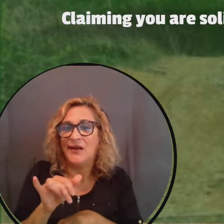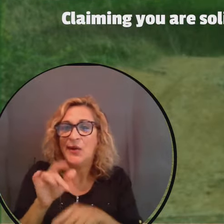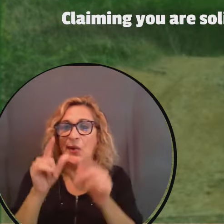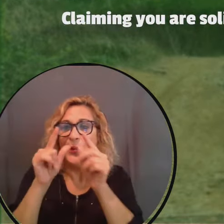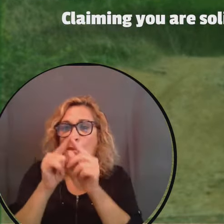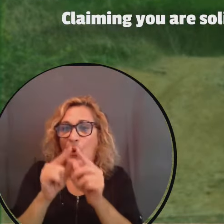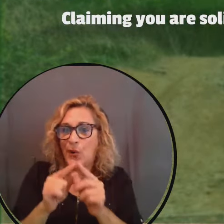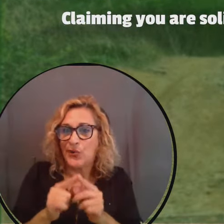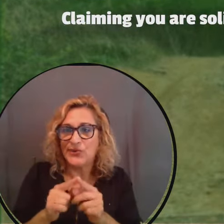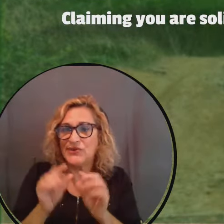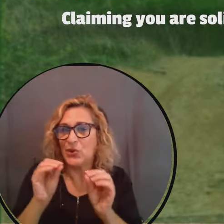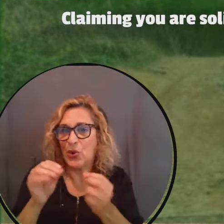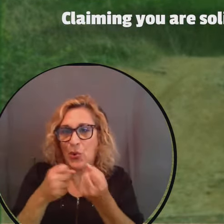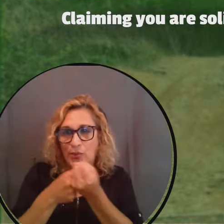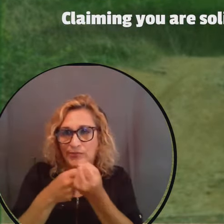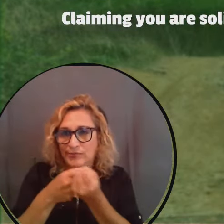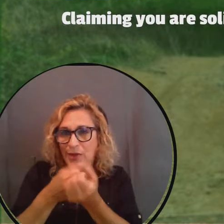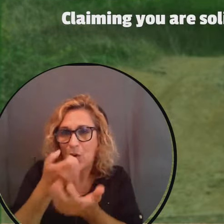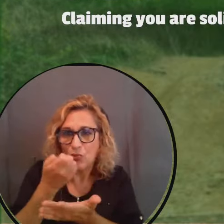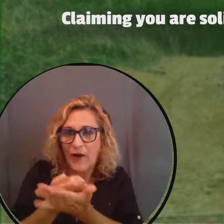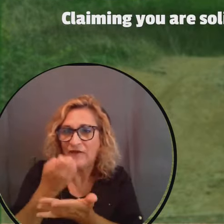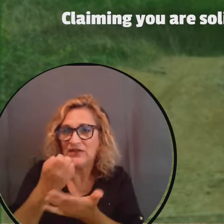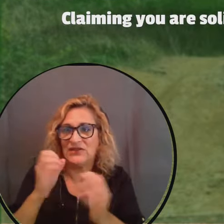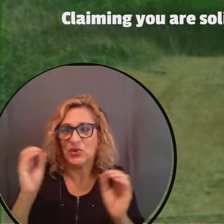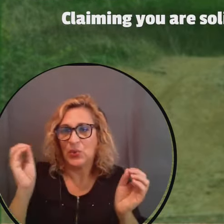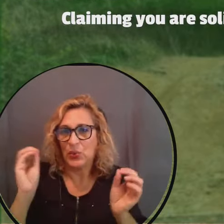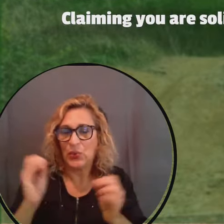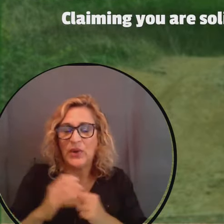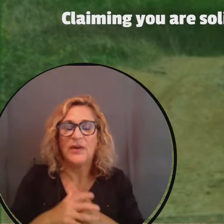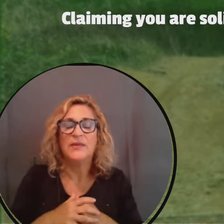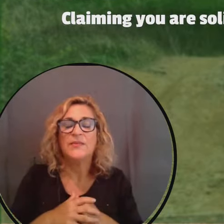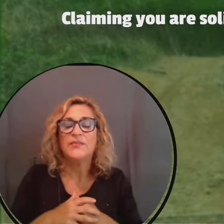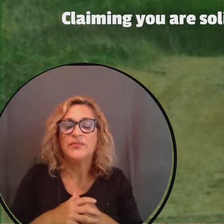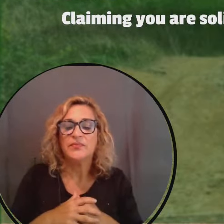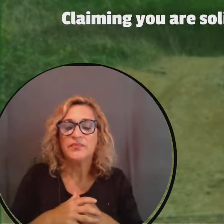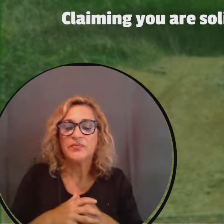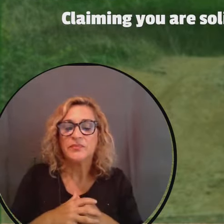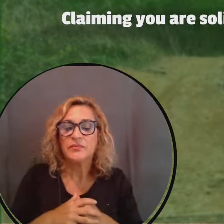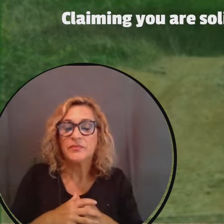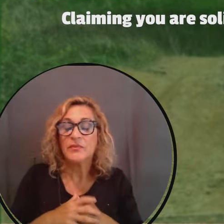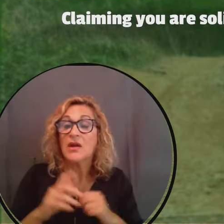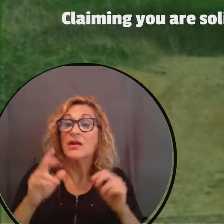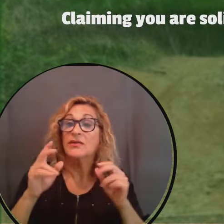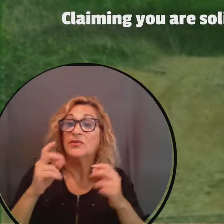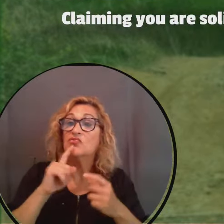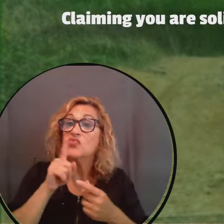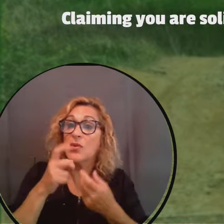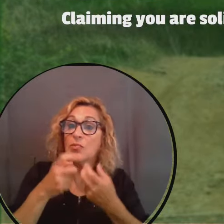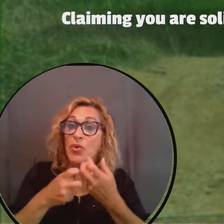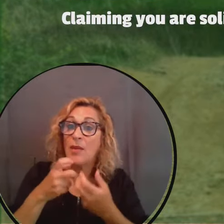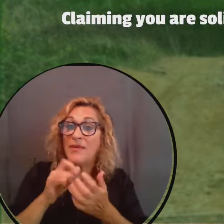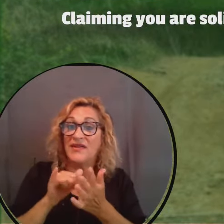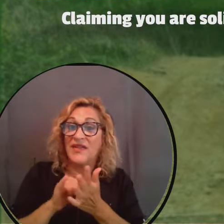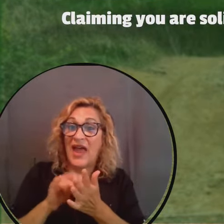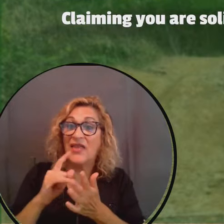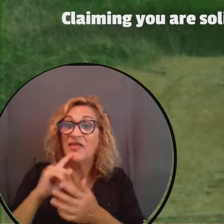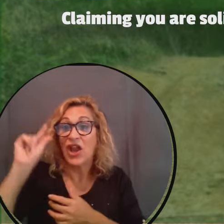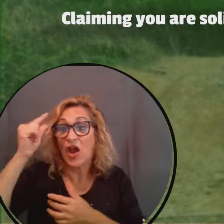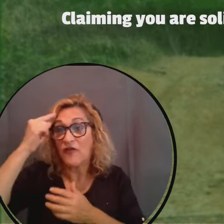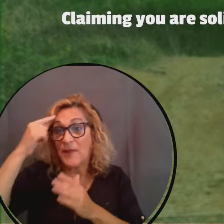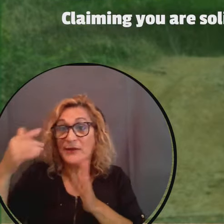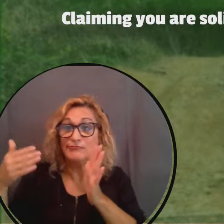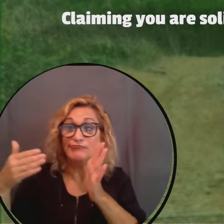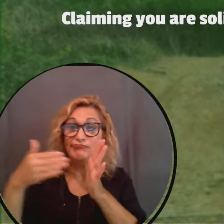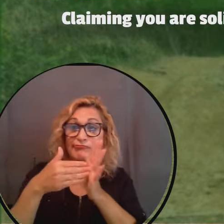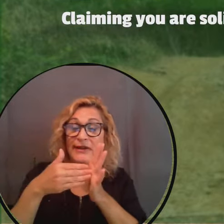it up. But the real issue is that the prosecution is alleging that if I pay